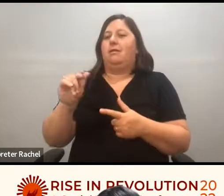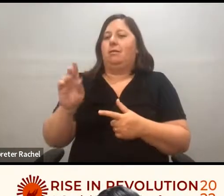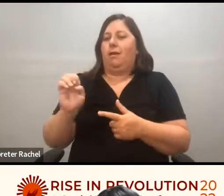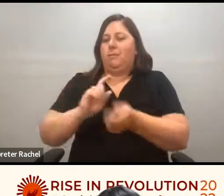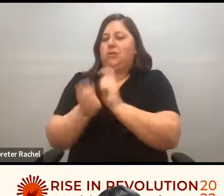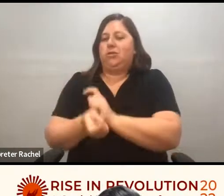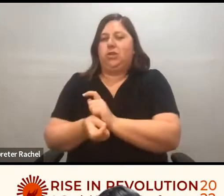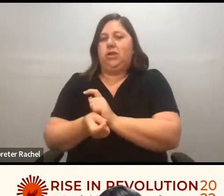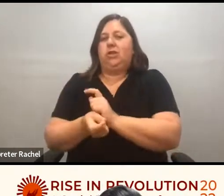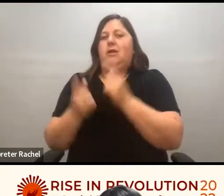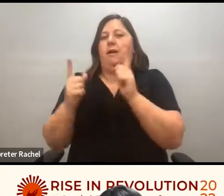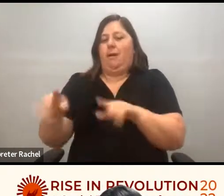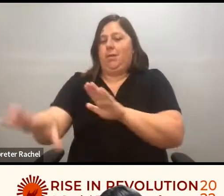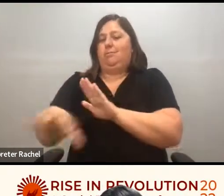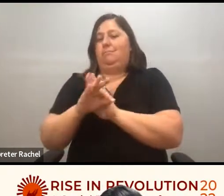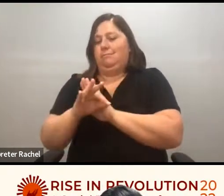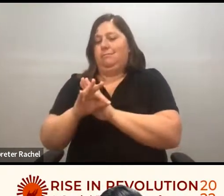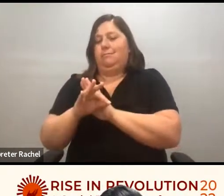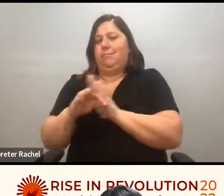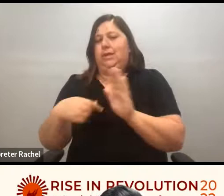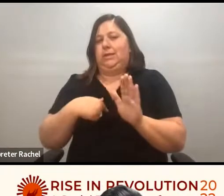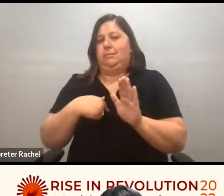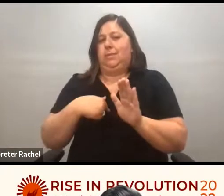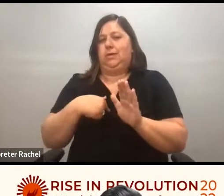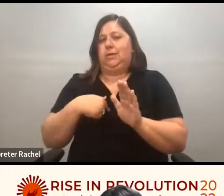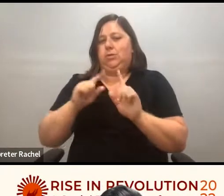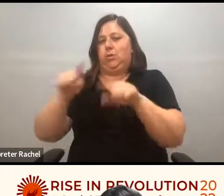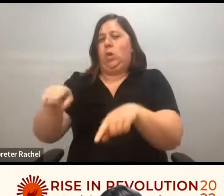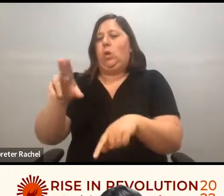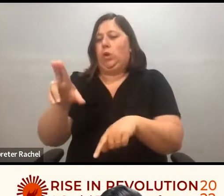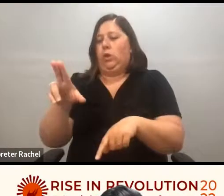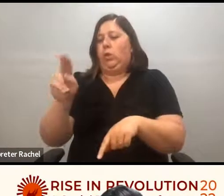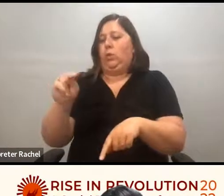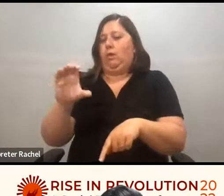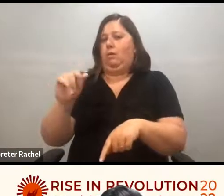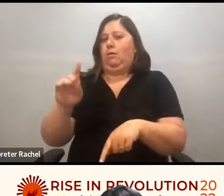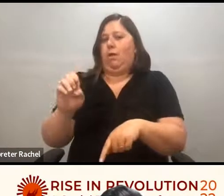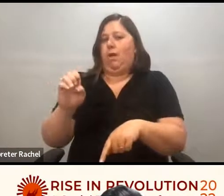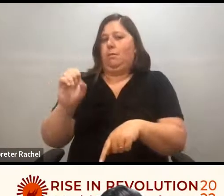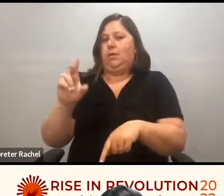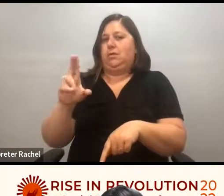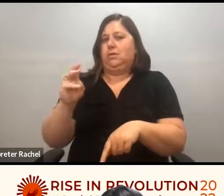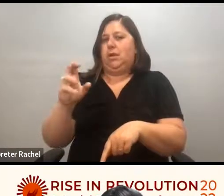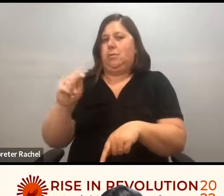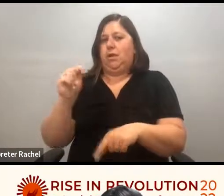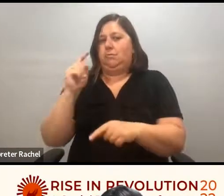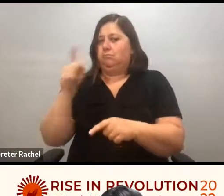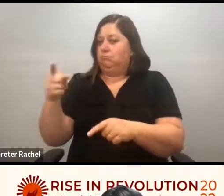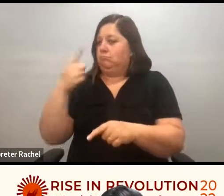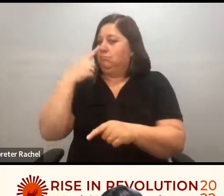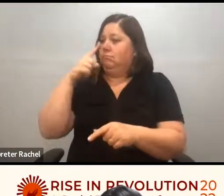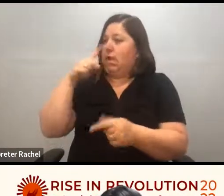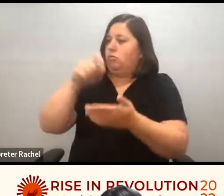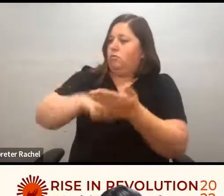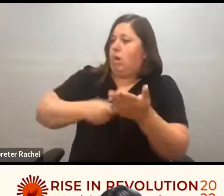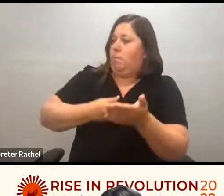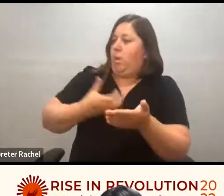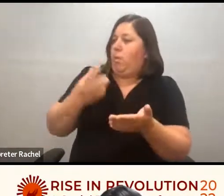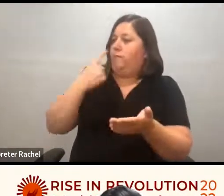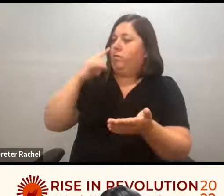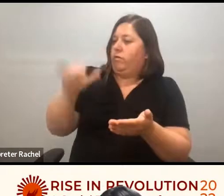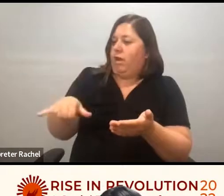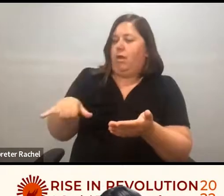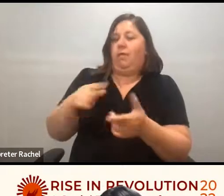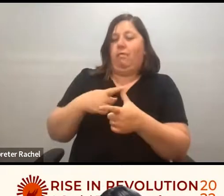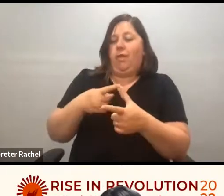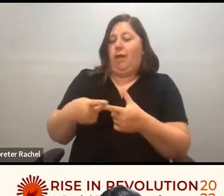was selected to speak on at the United Nations Climate Summit. And they were like, we see you using poetry. Can you write a poem for it? And then from